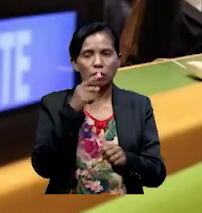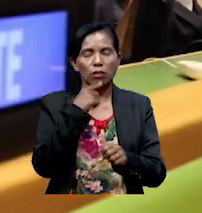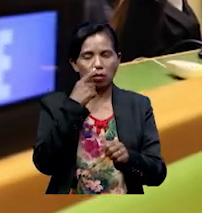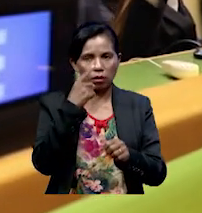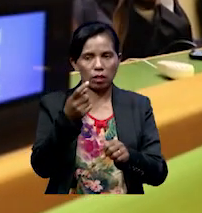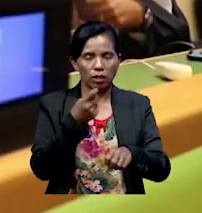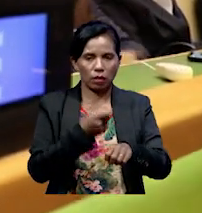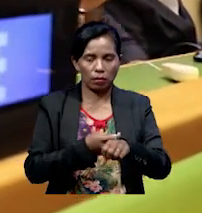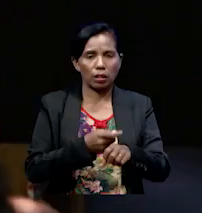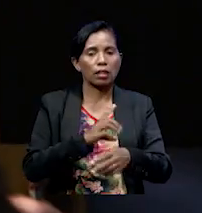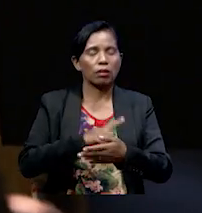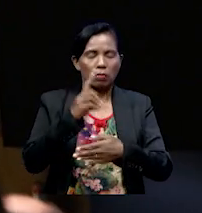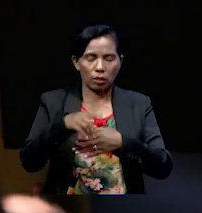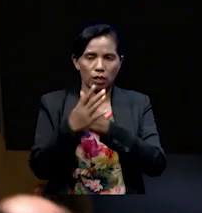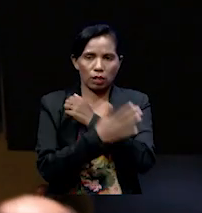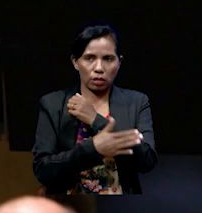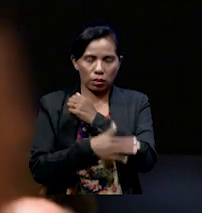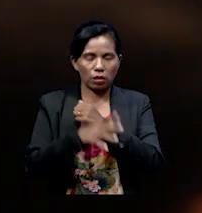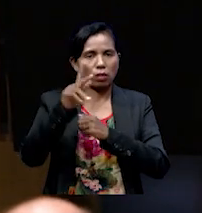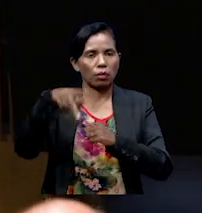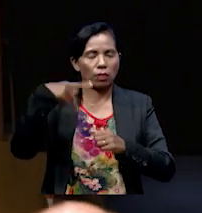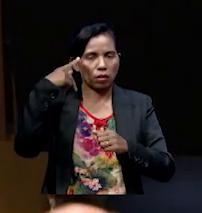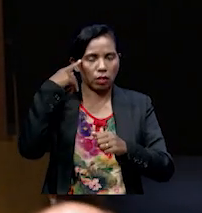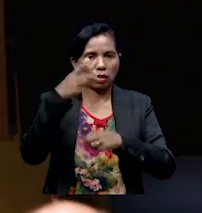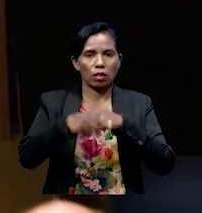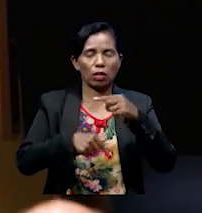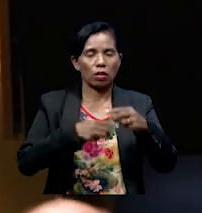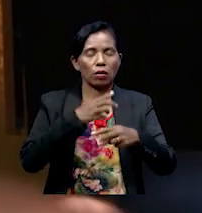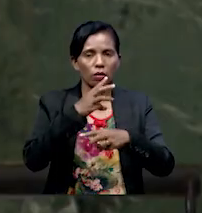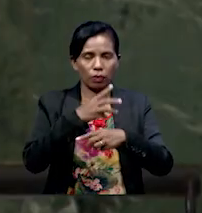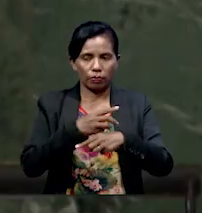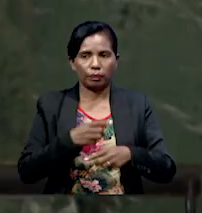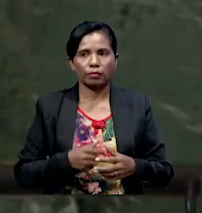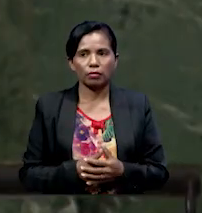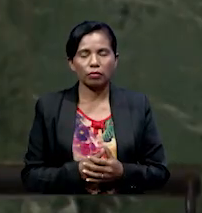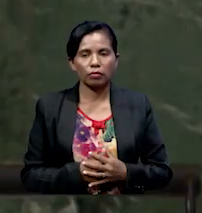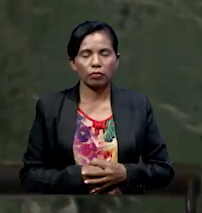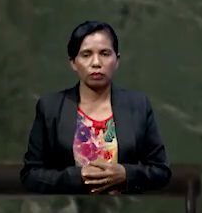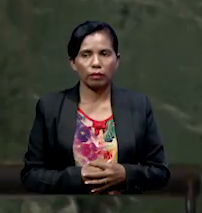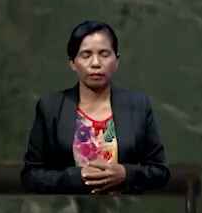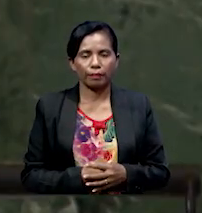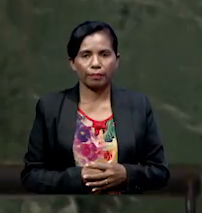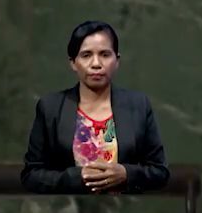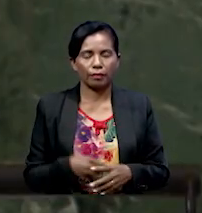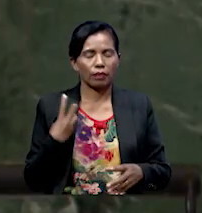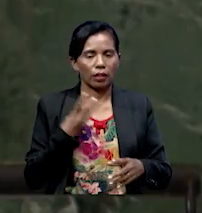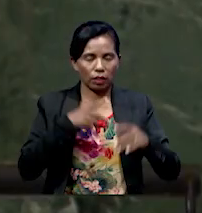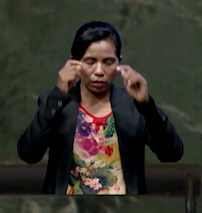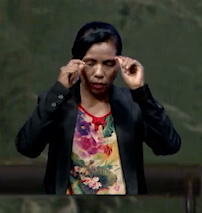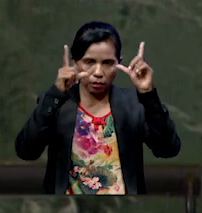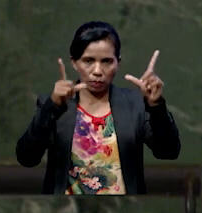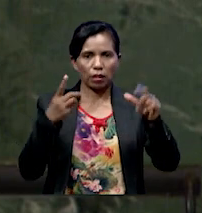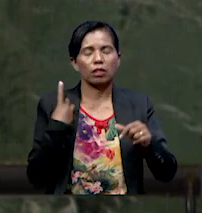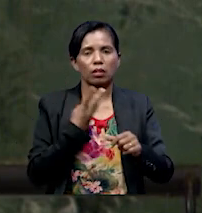situação pandemia no conjuntura política global. Like almost every country on the planet, Timor-Leste